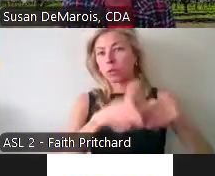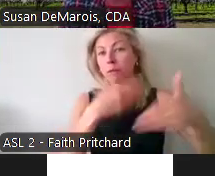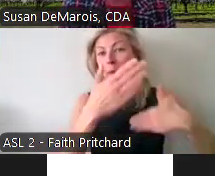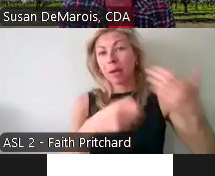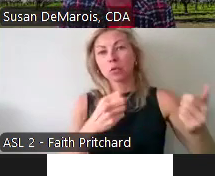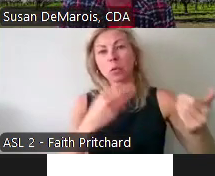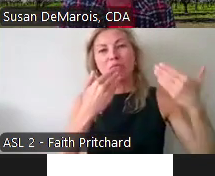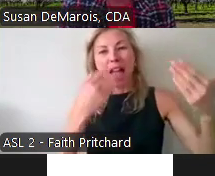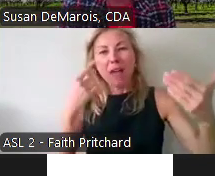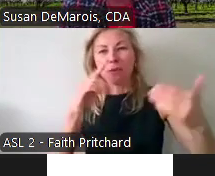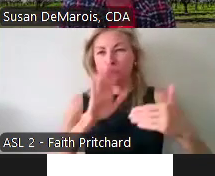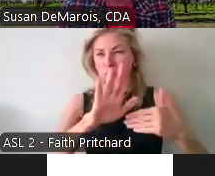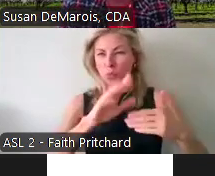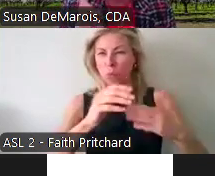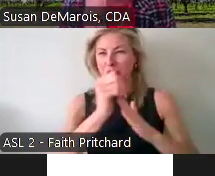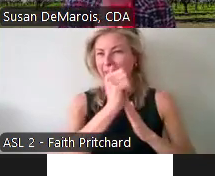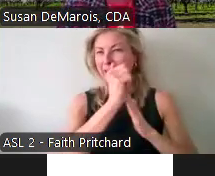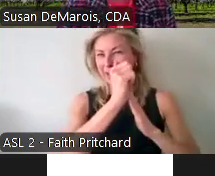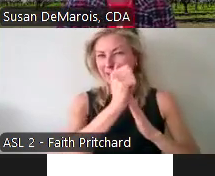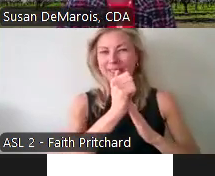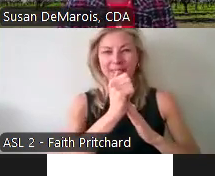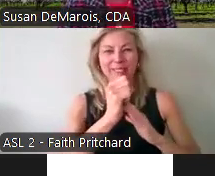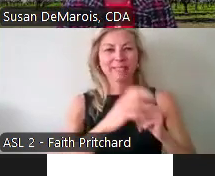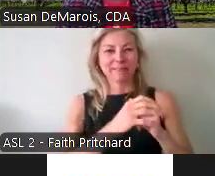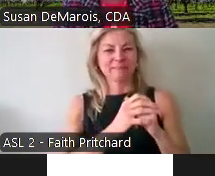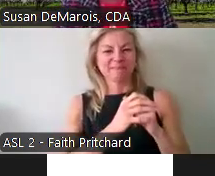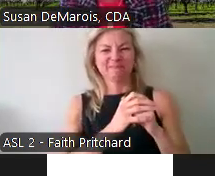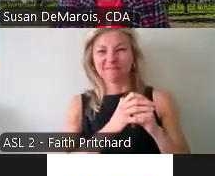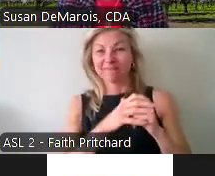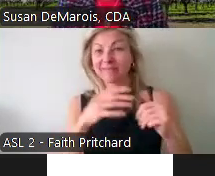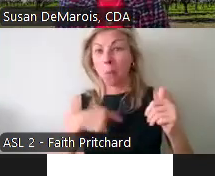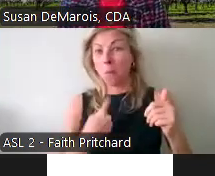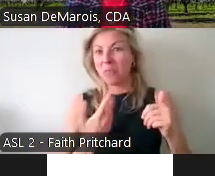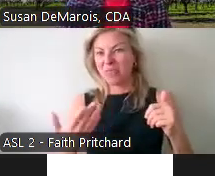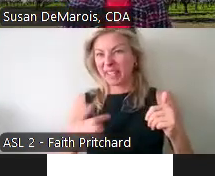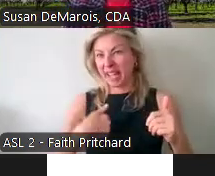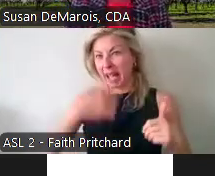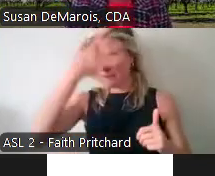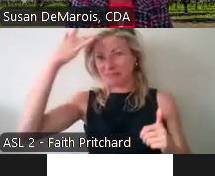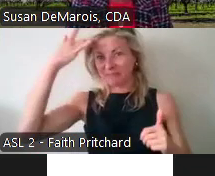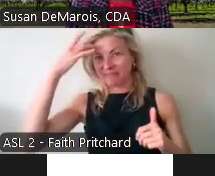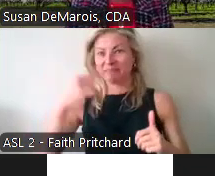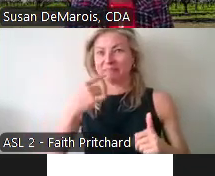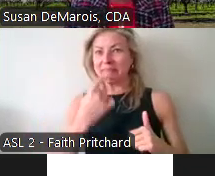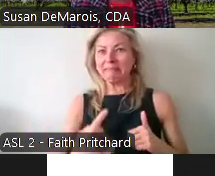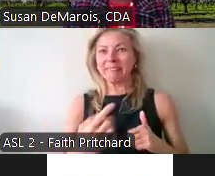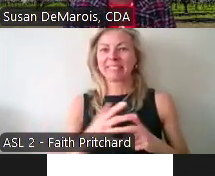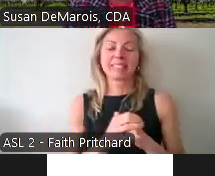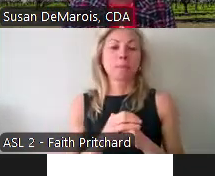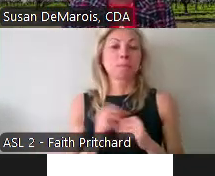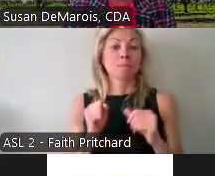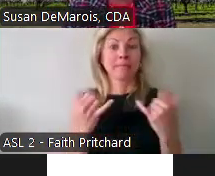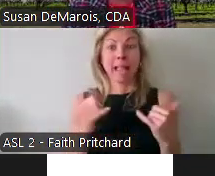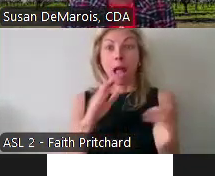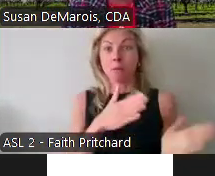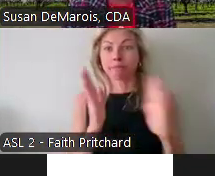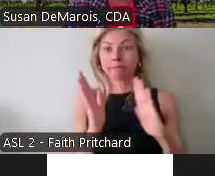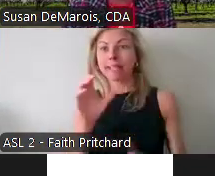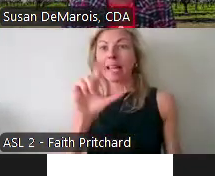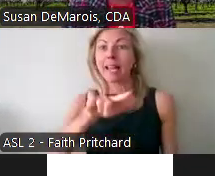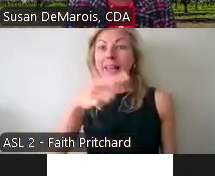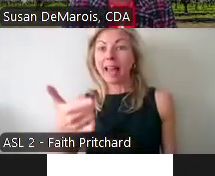for your leadership. And that was one thing I had forgot to mention. So now we're, Carol, I get to turn it over to